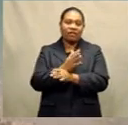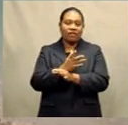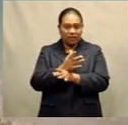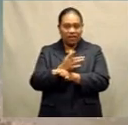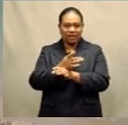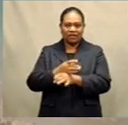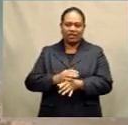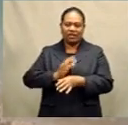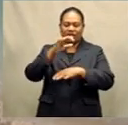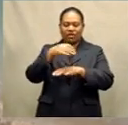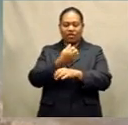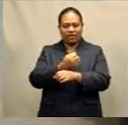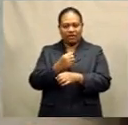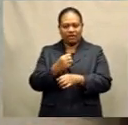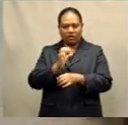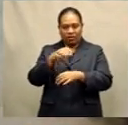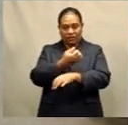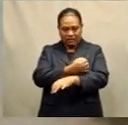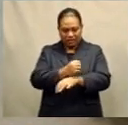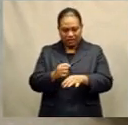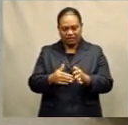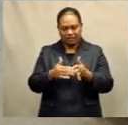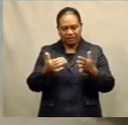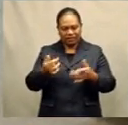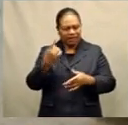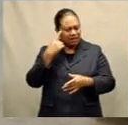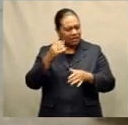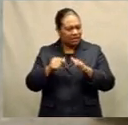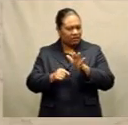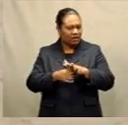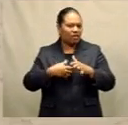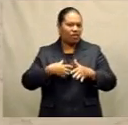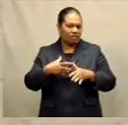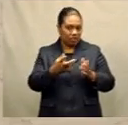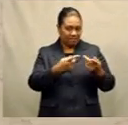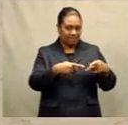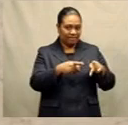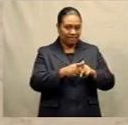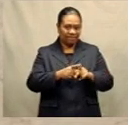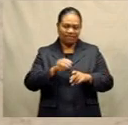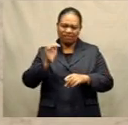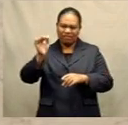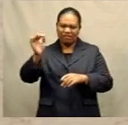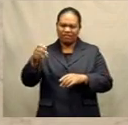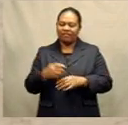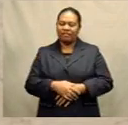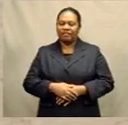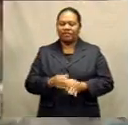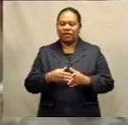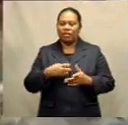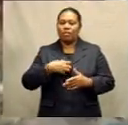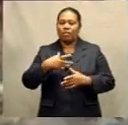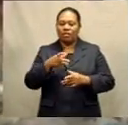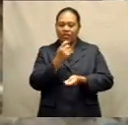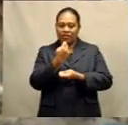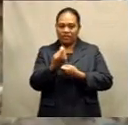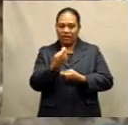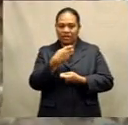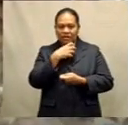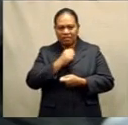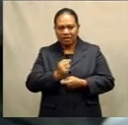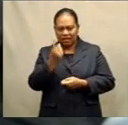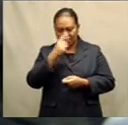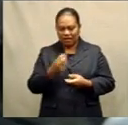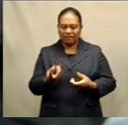Chief Executive Alvin Sharma says they will identify more areas in the coming months and get more fishermen on board. He says farmers